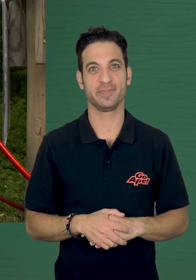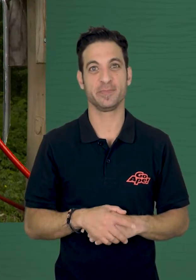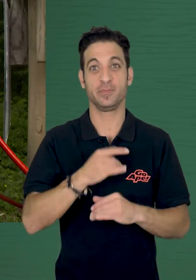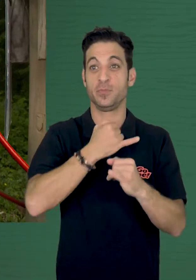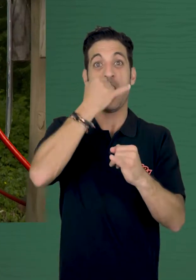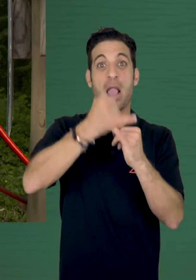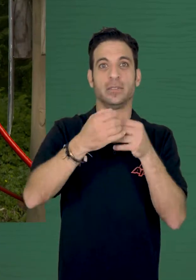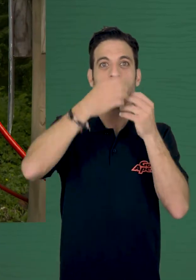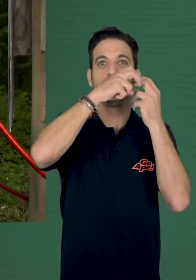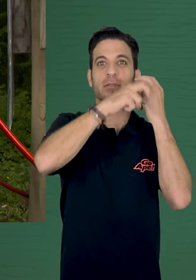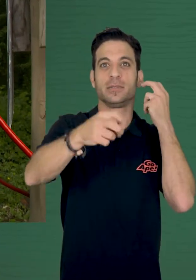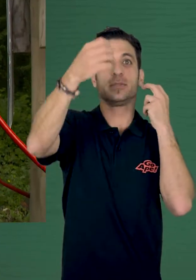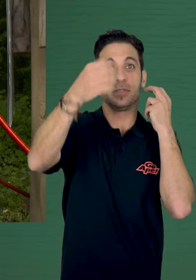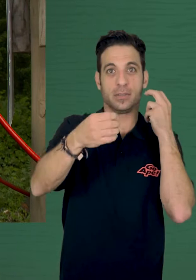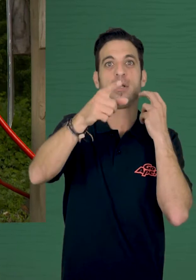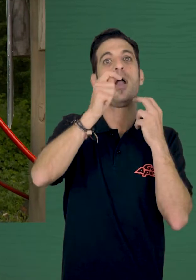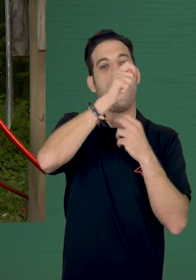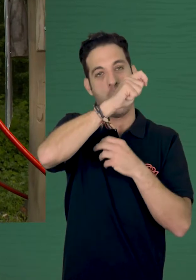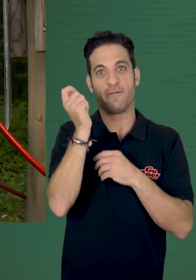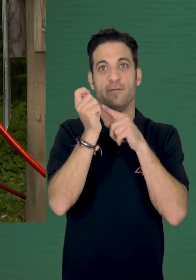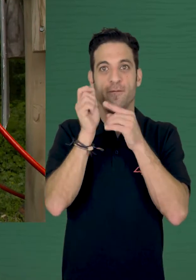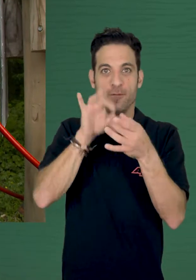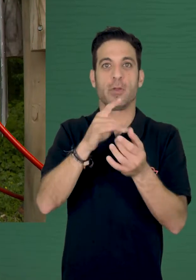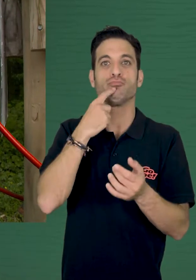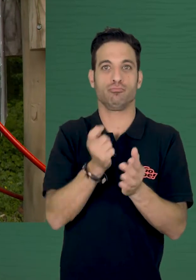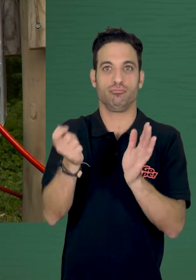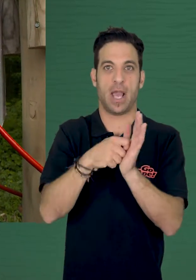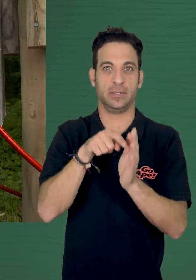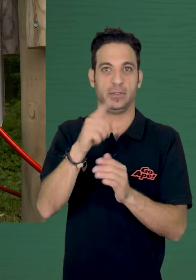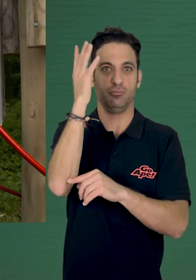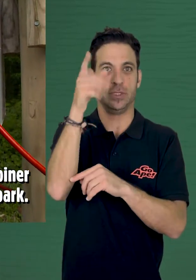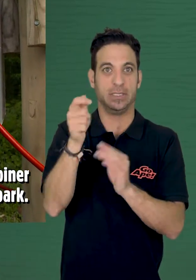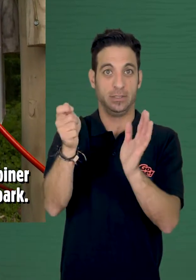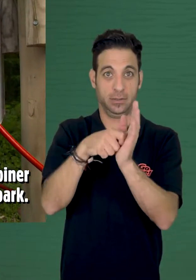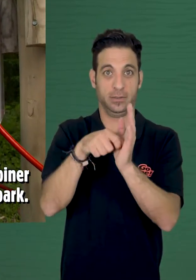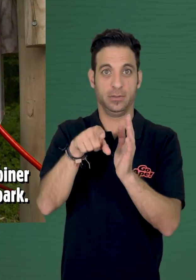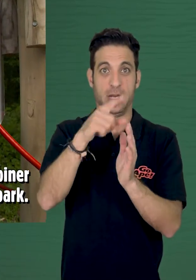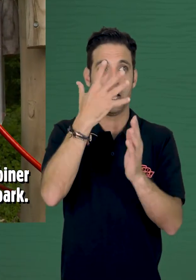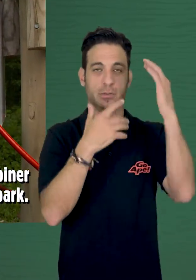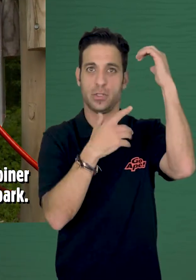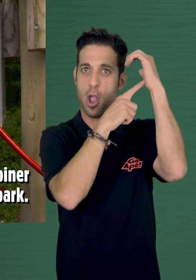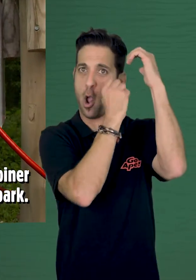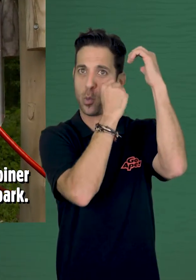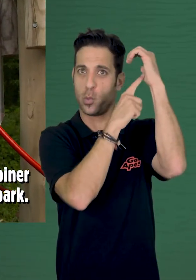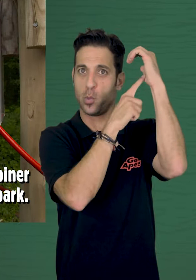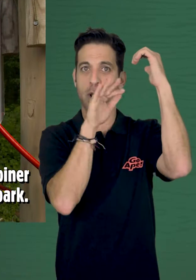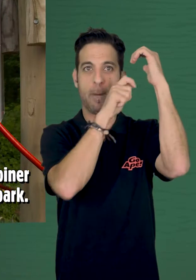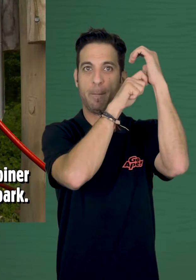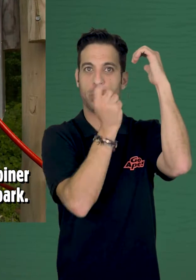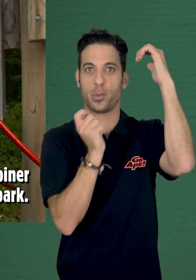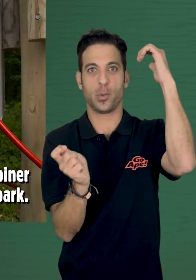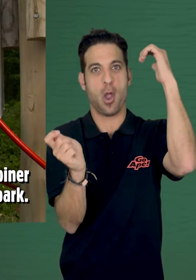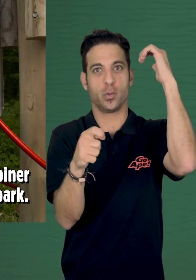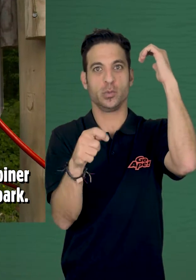At the end of the crossing, move one carabiner at a time back onto the red cable around the tree. Keep your hand on the pulley when you take the blue carabiner